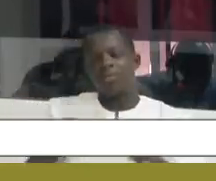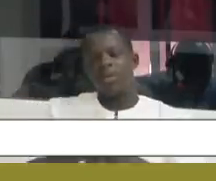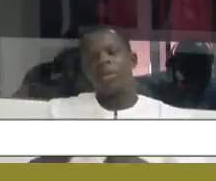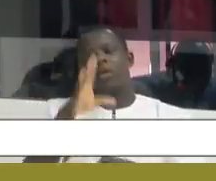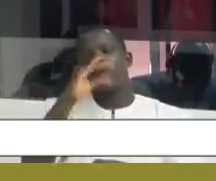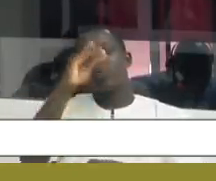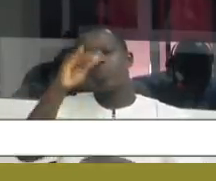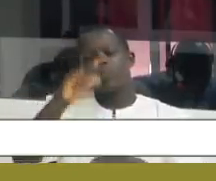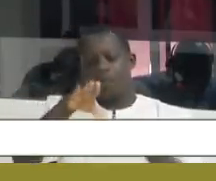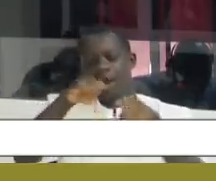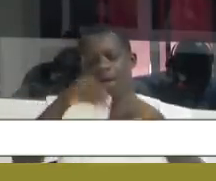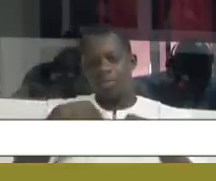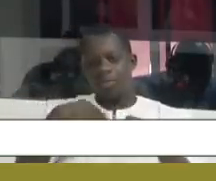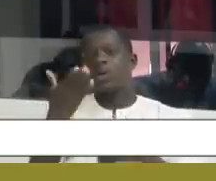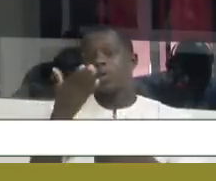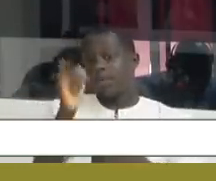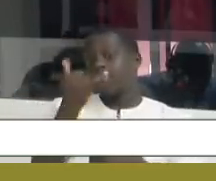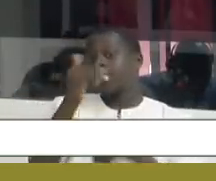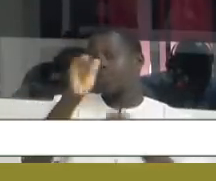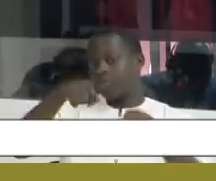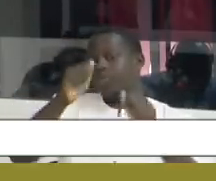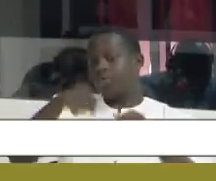admission? Possibly.